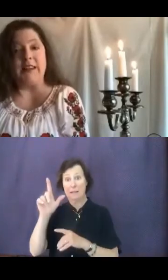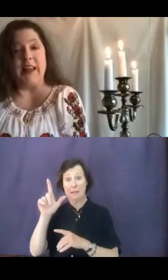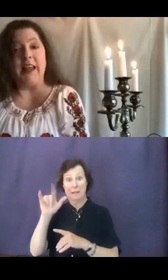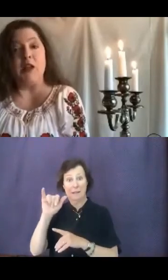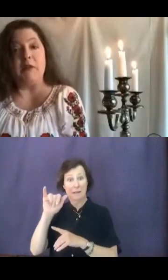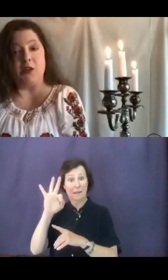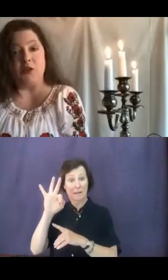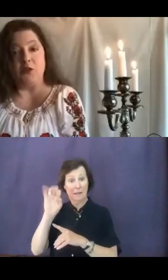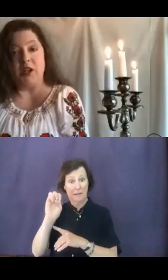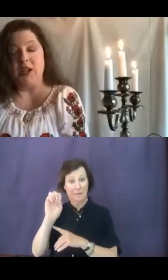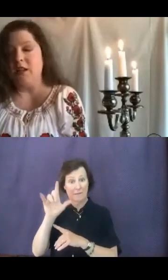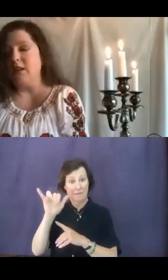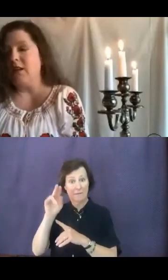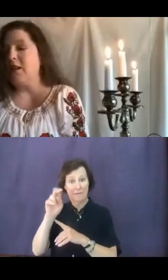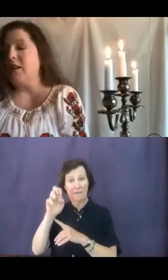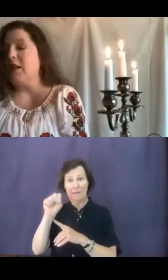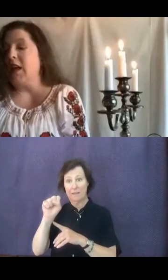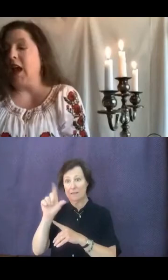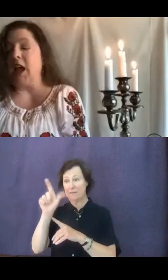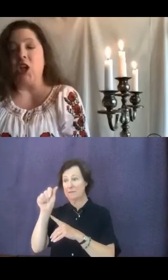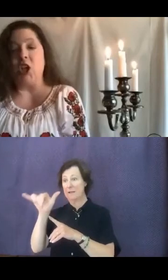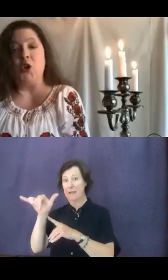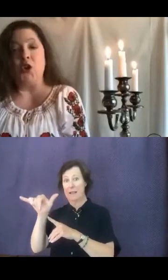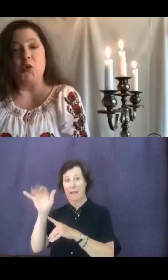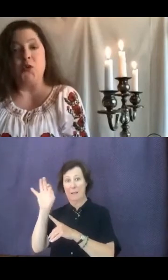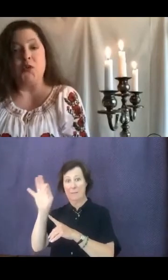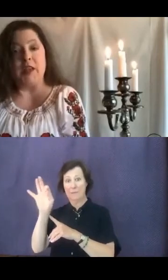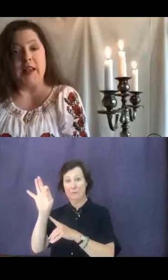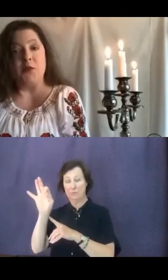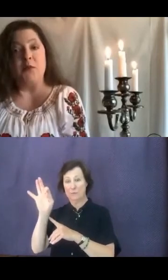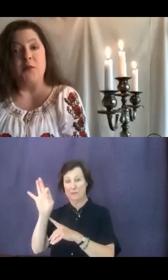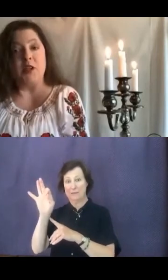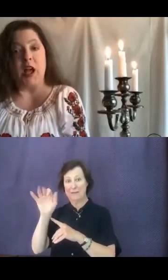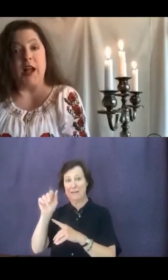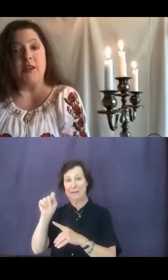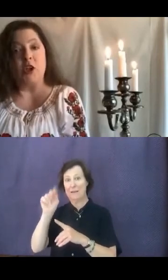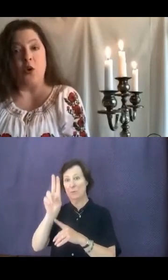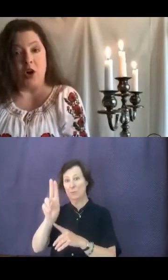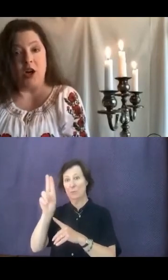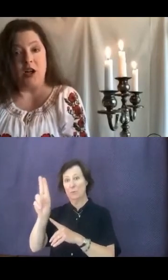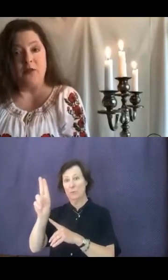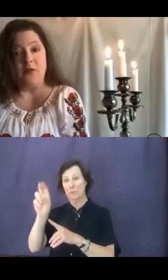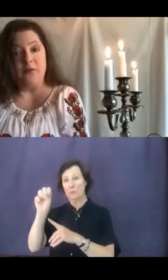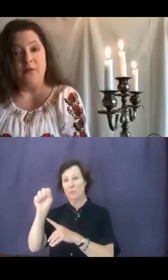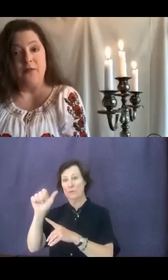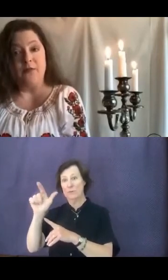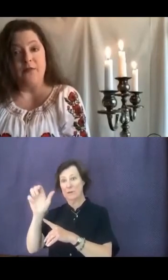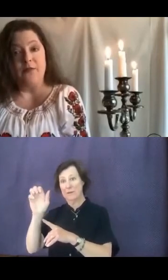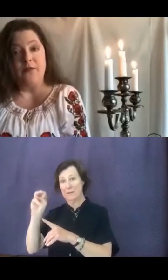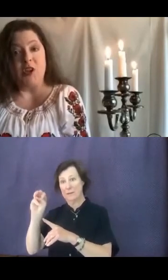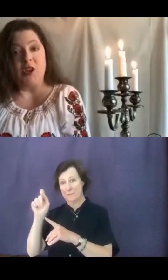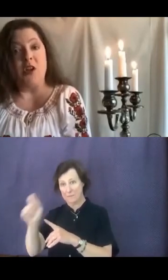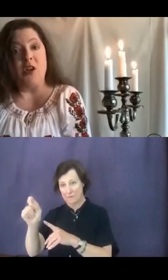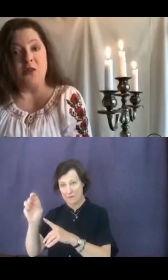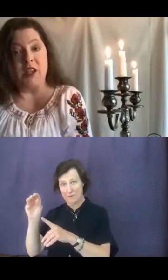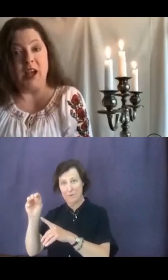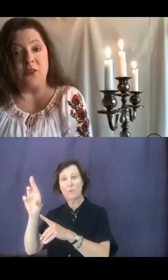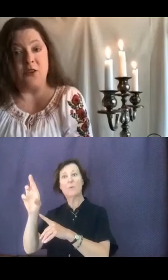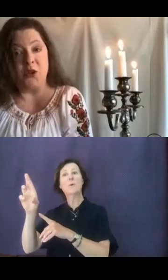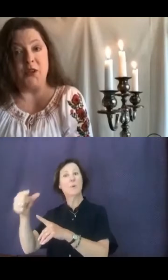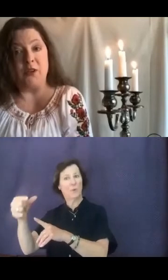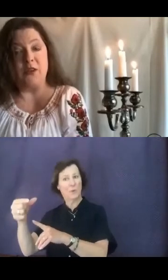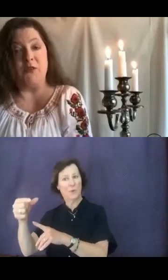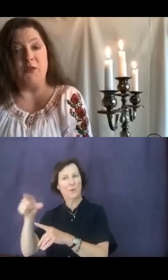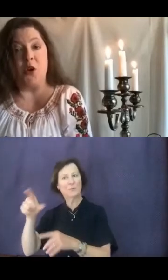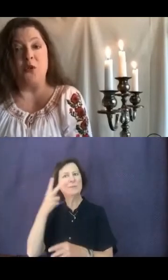Lifelines Lane Ministry at uusalem.org. You can also see how to